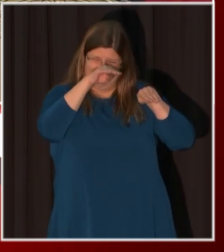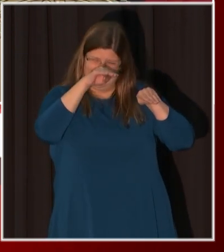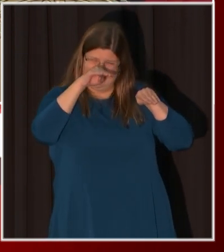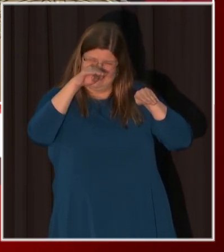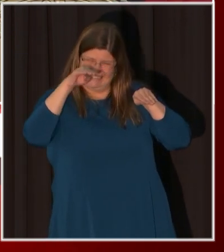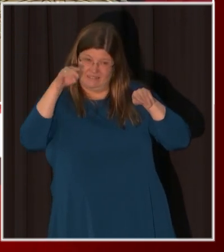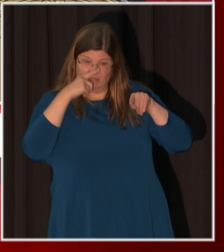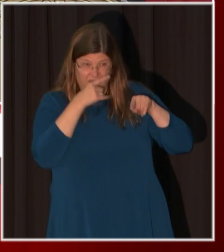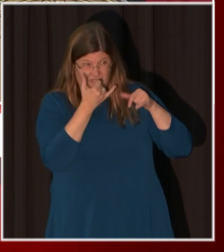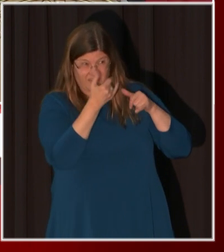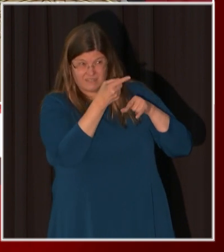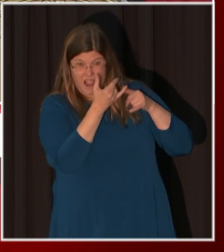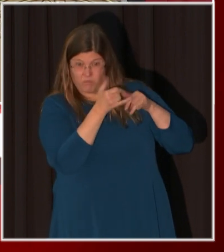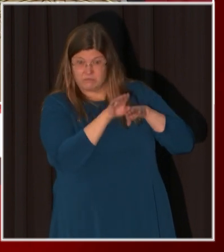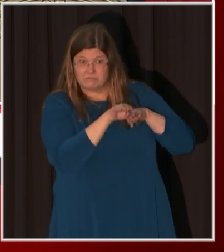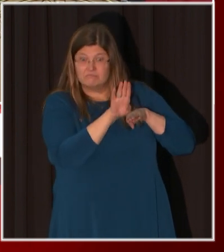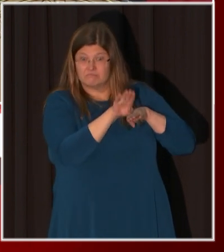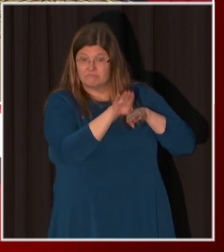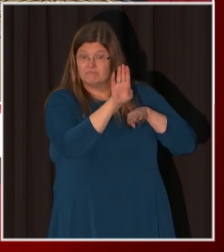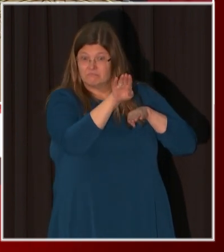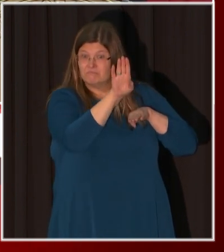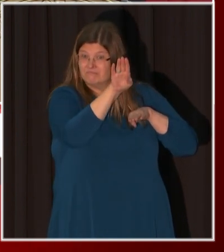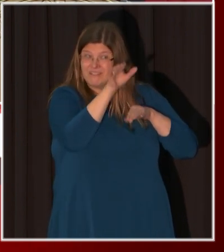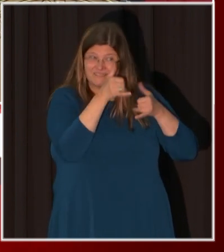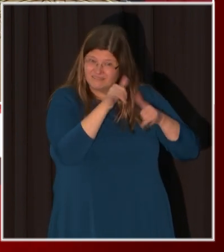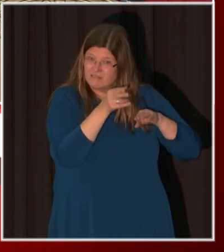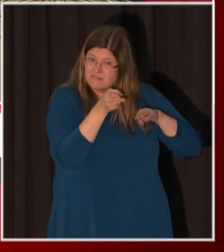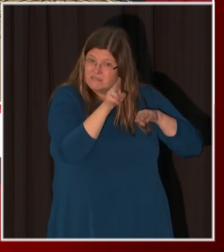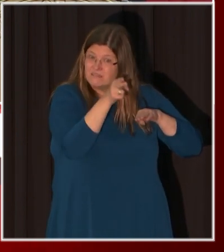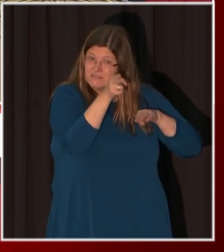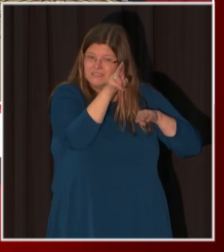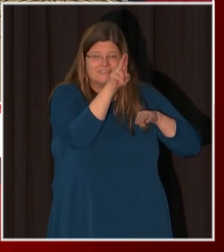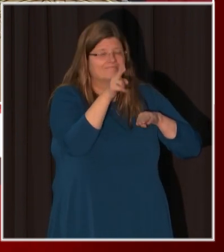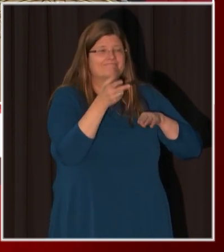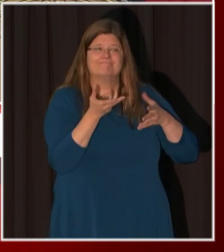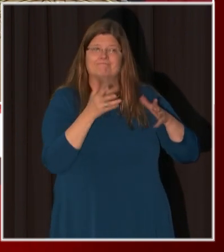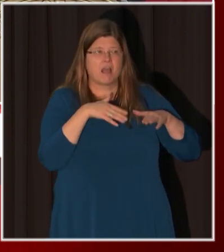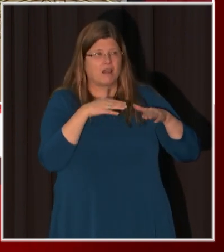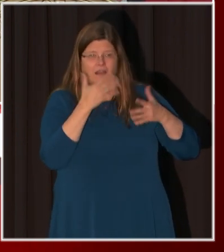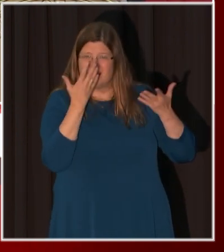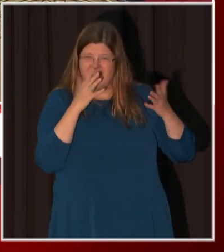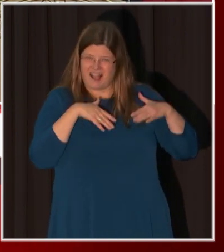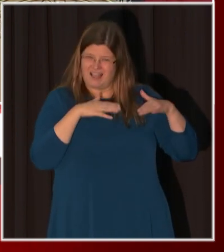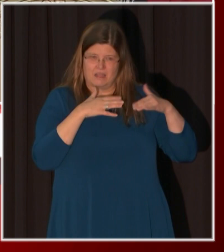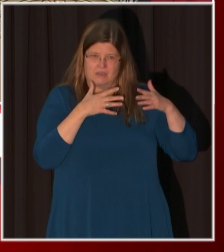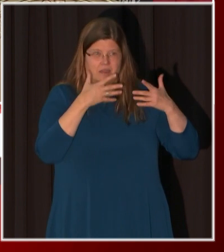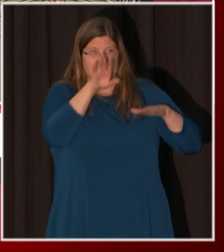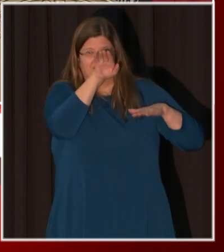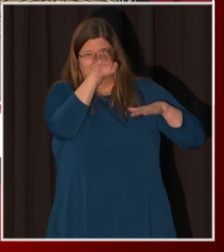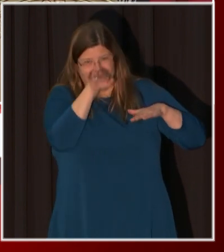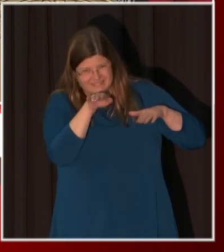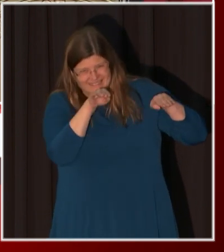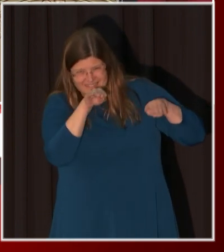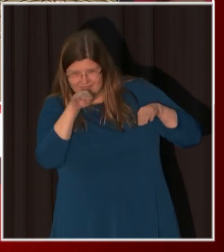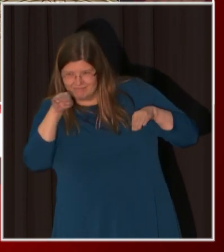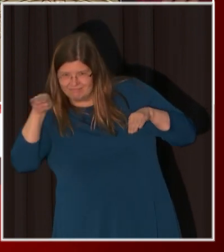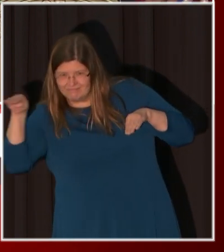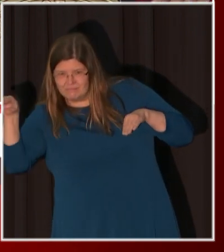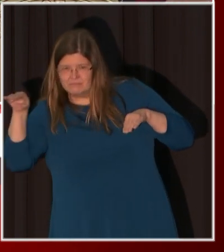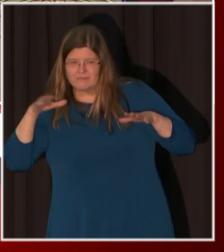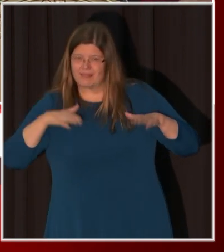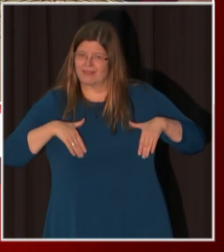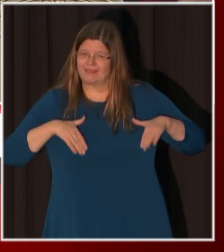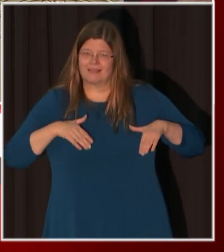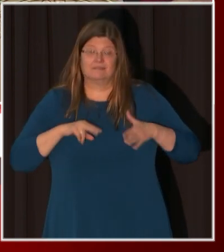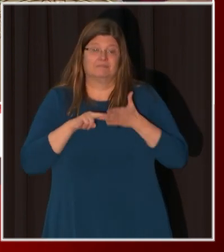are not there yet. We have not begun to see a period of declines. So it continues to be critical